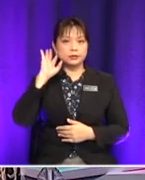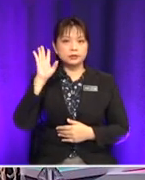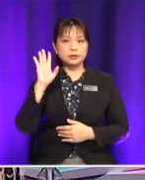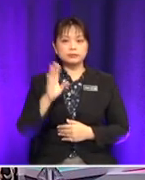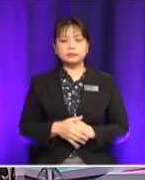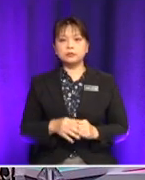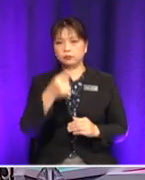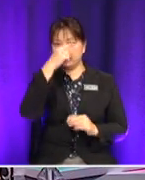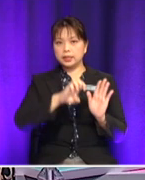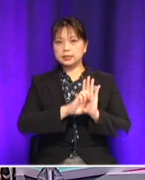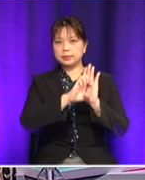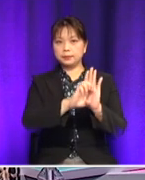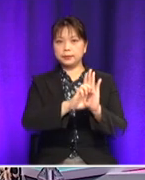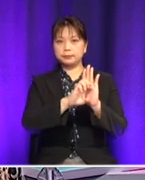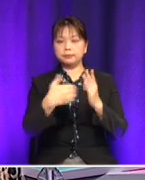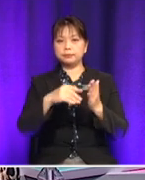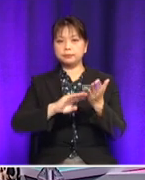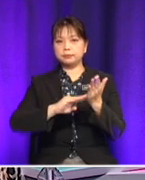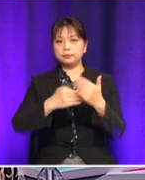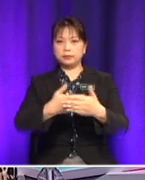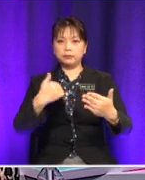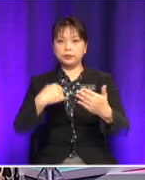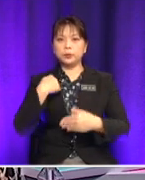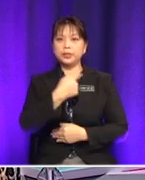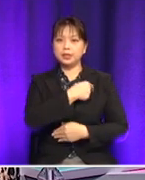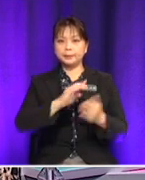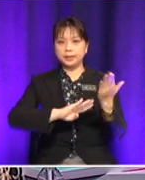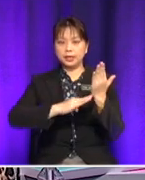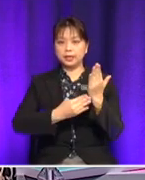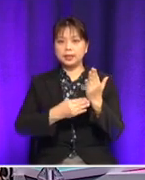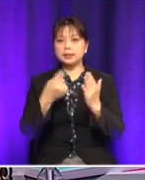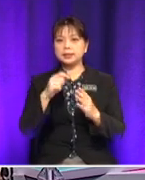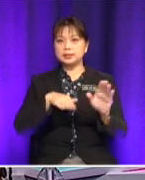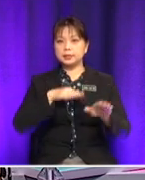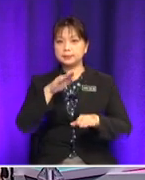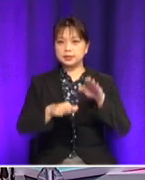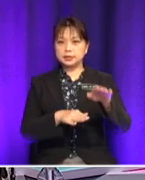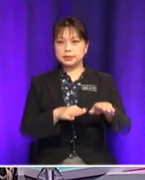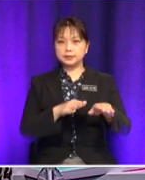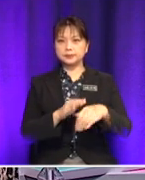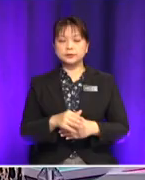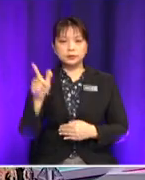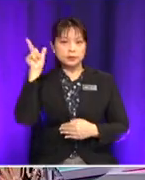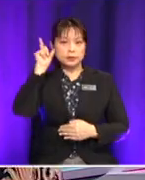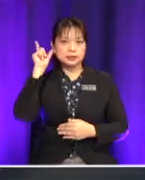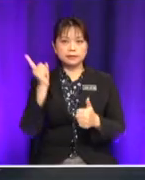example before we begin to our steps. All right. So we can just listen to the audio.